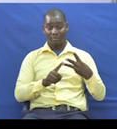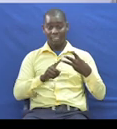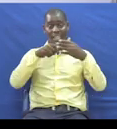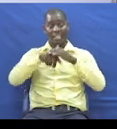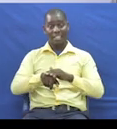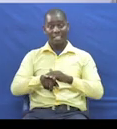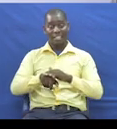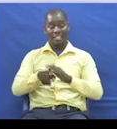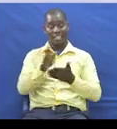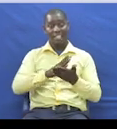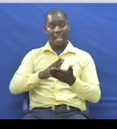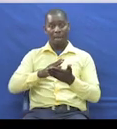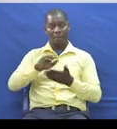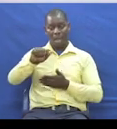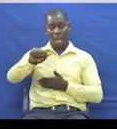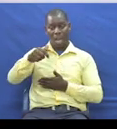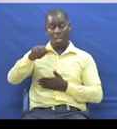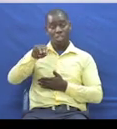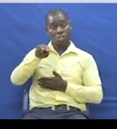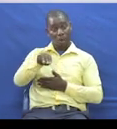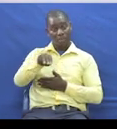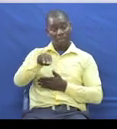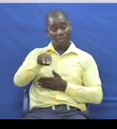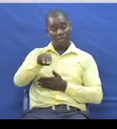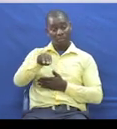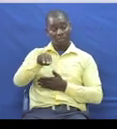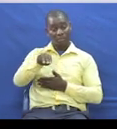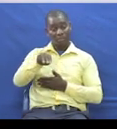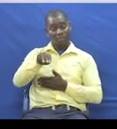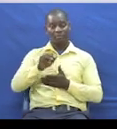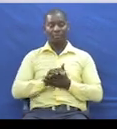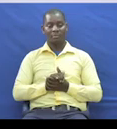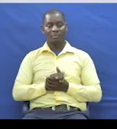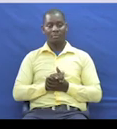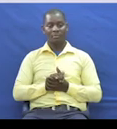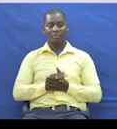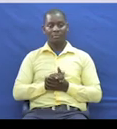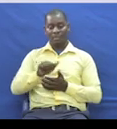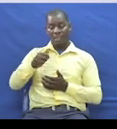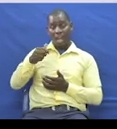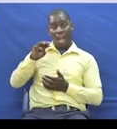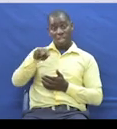subatomic particles. Say that an atom, it is made up